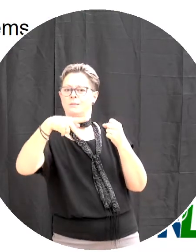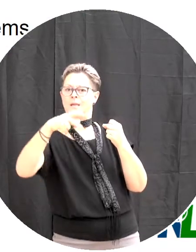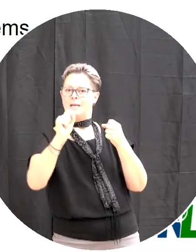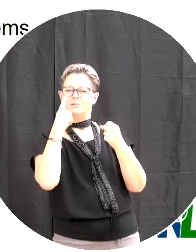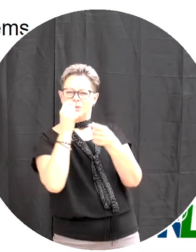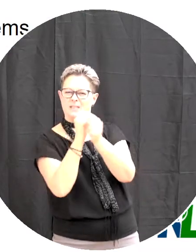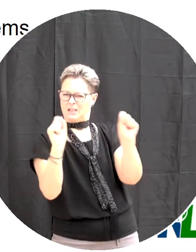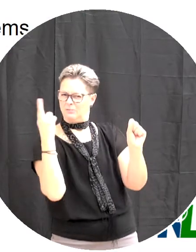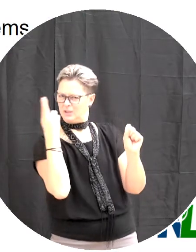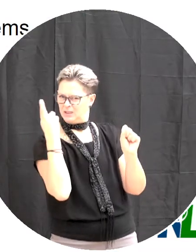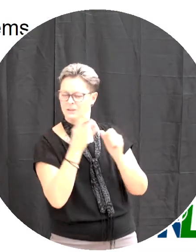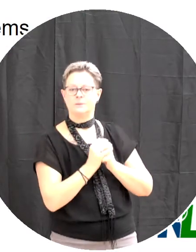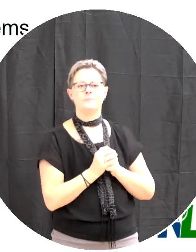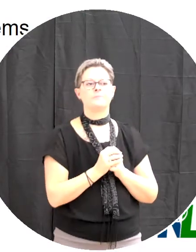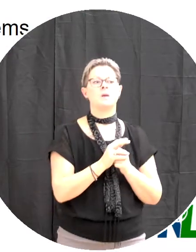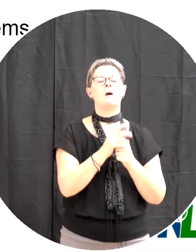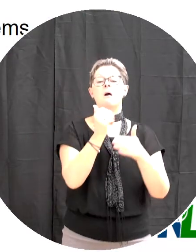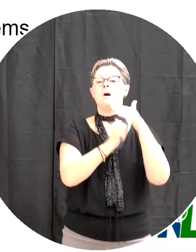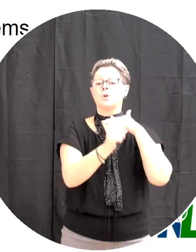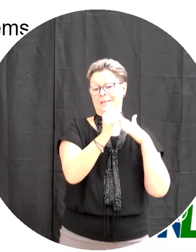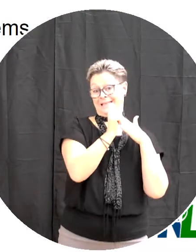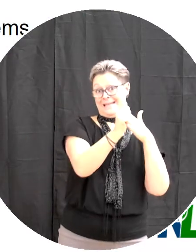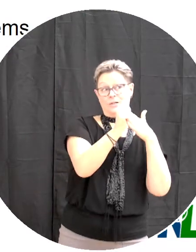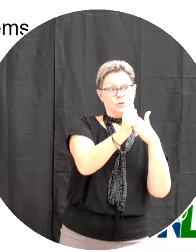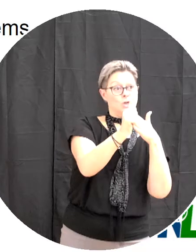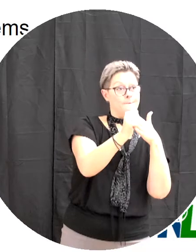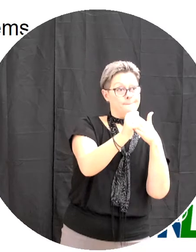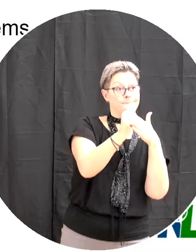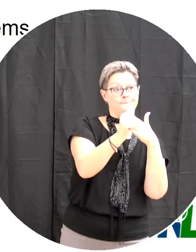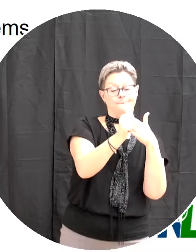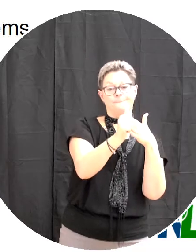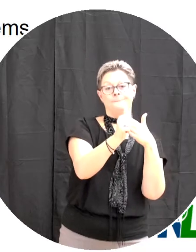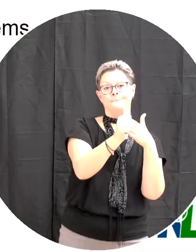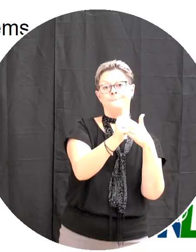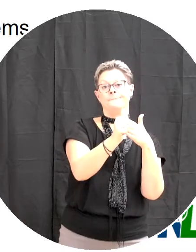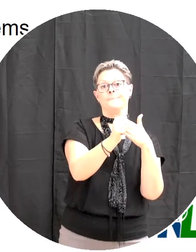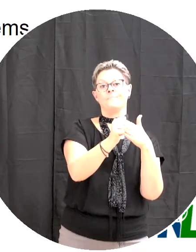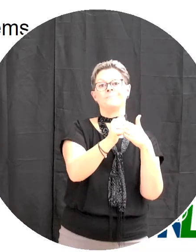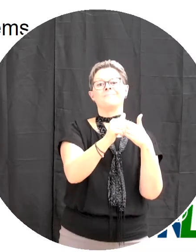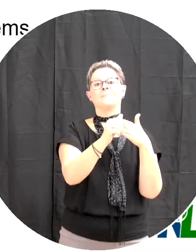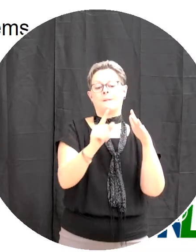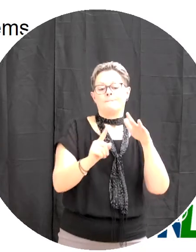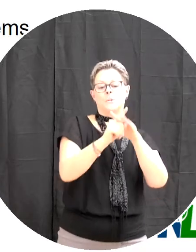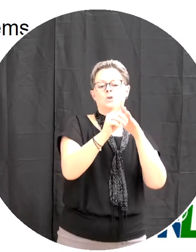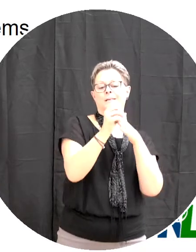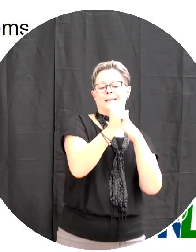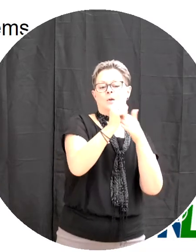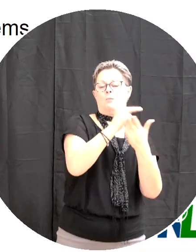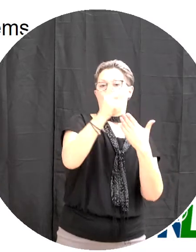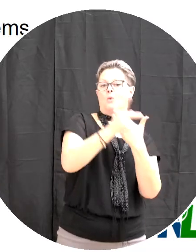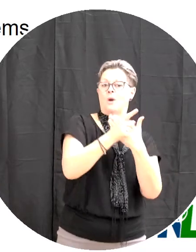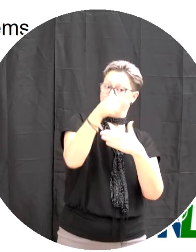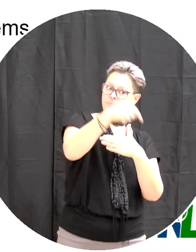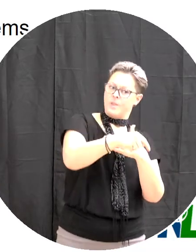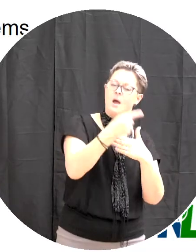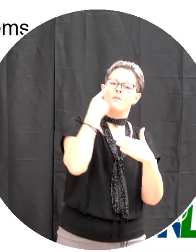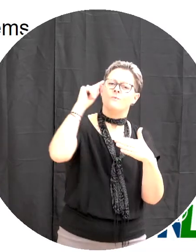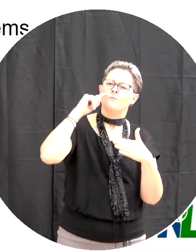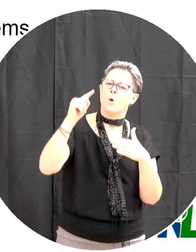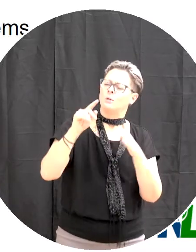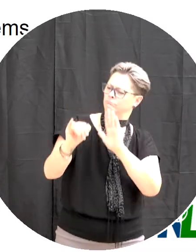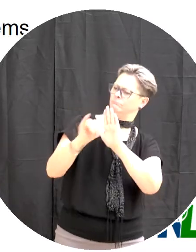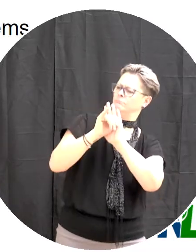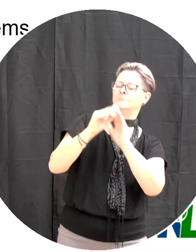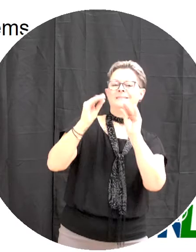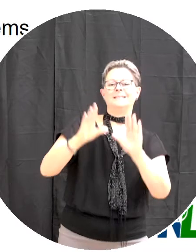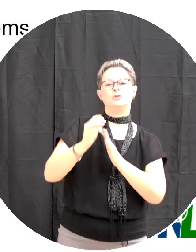In the leadership area under organizational effectiveness, the Emerging Leaders Program was designed to identify future leaders, some